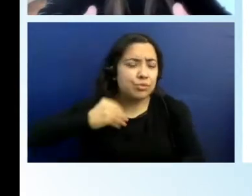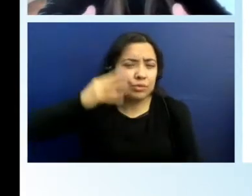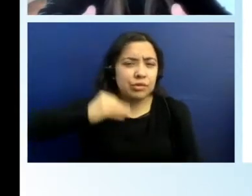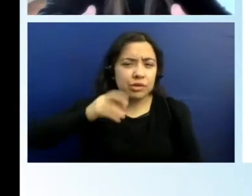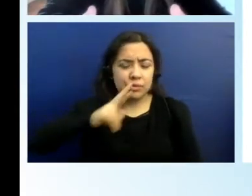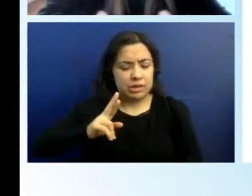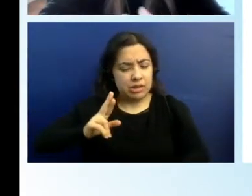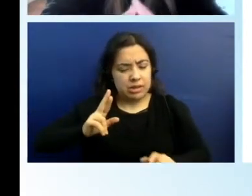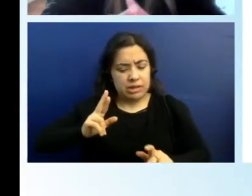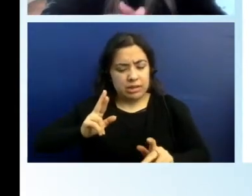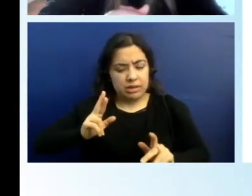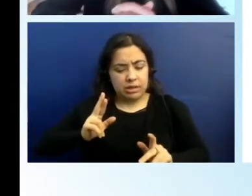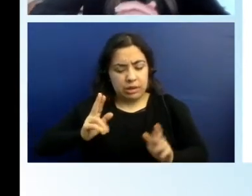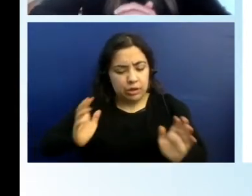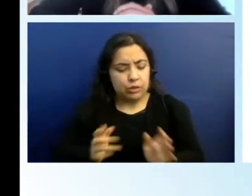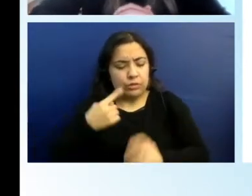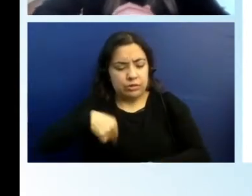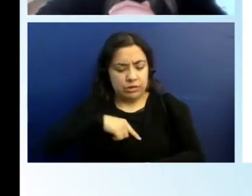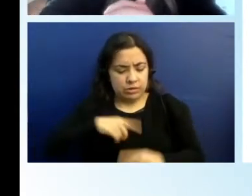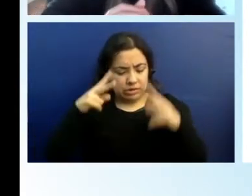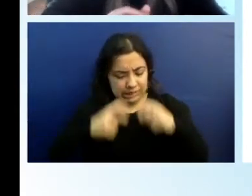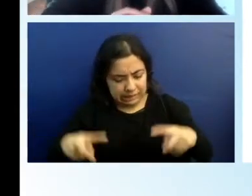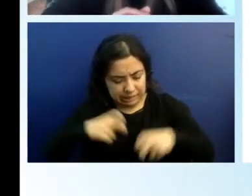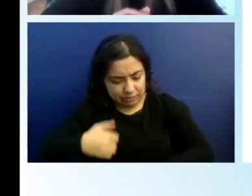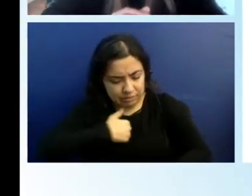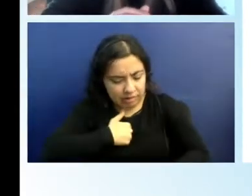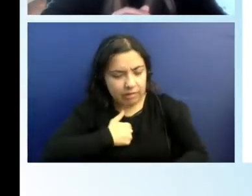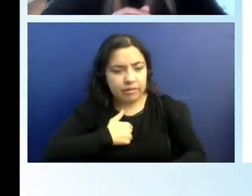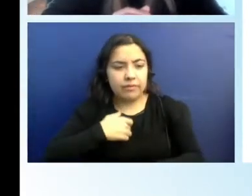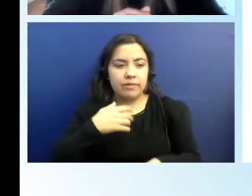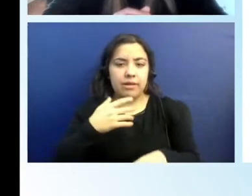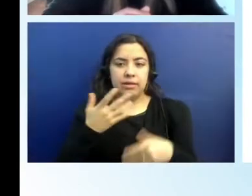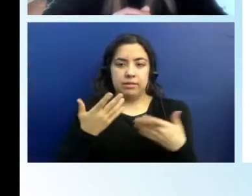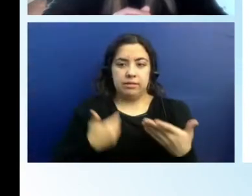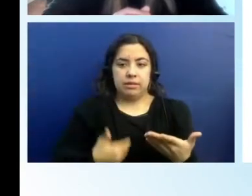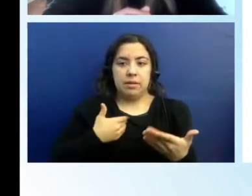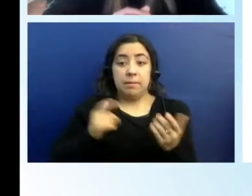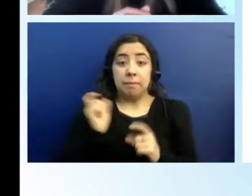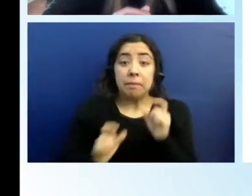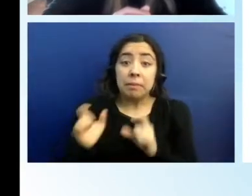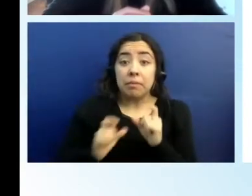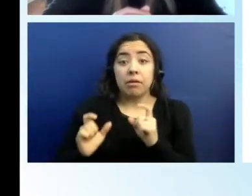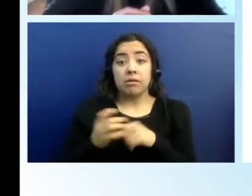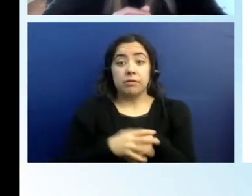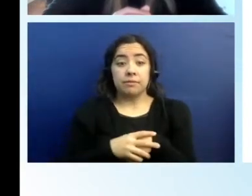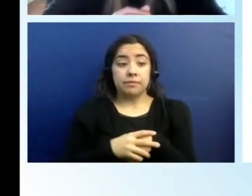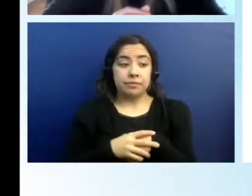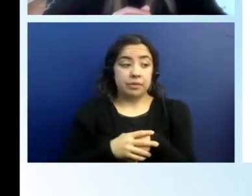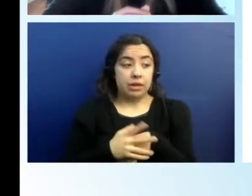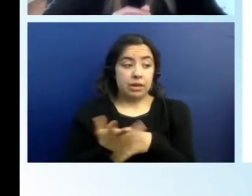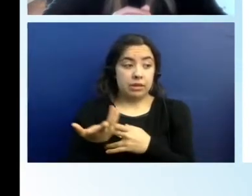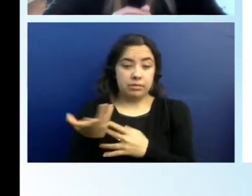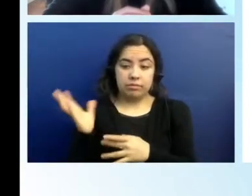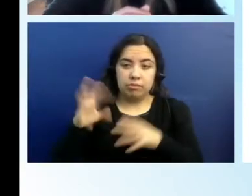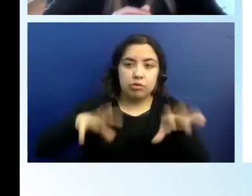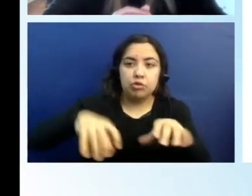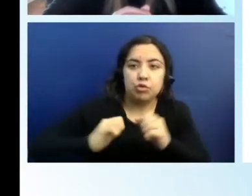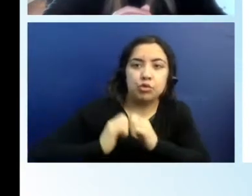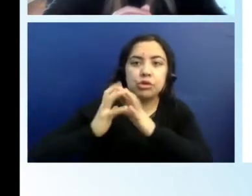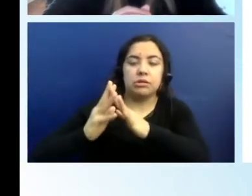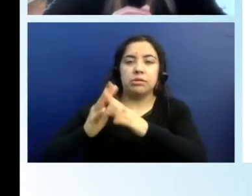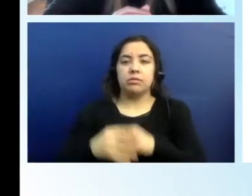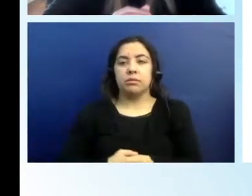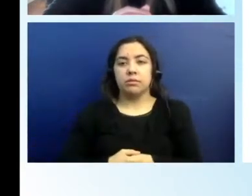examine ourselves as people, as institutions, as, you know, a society, to really ponder, you